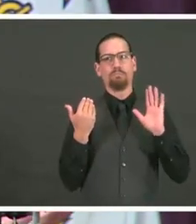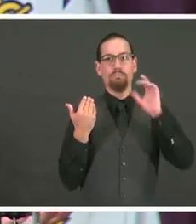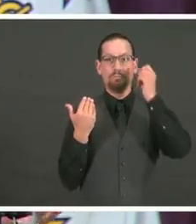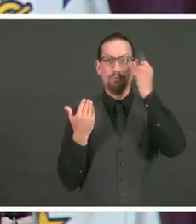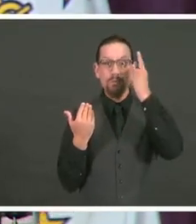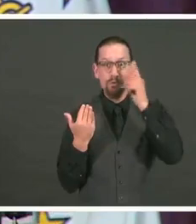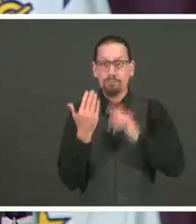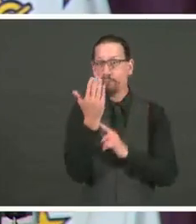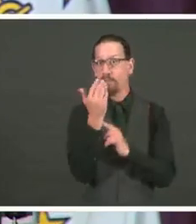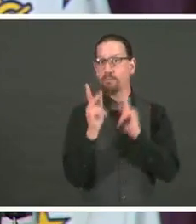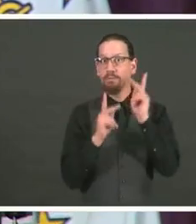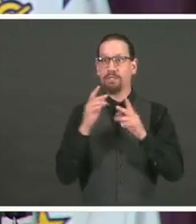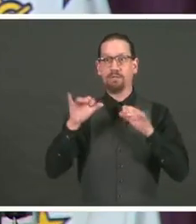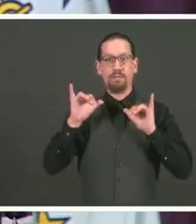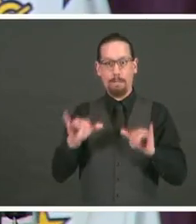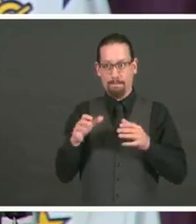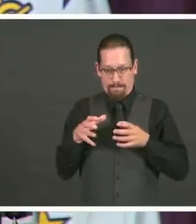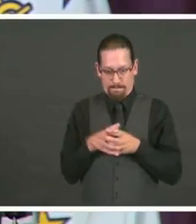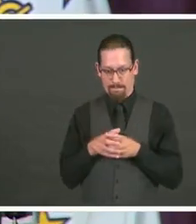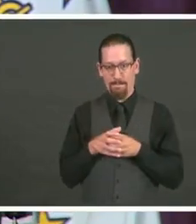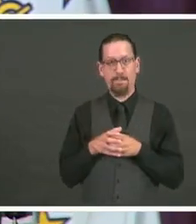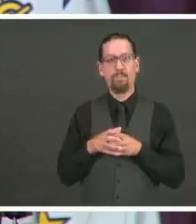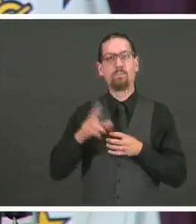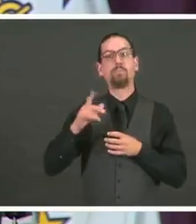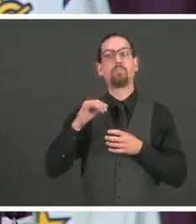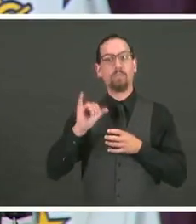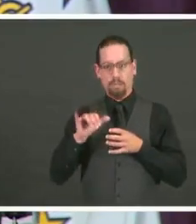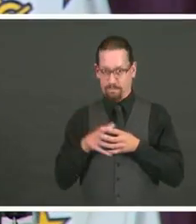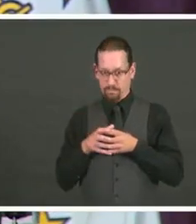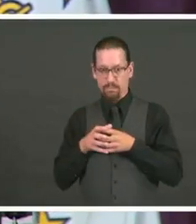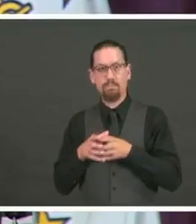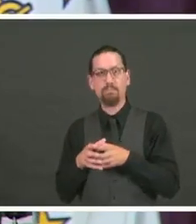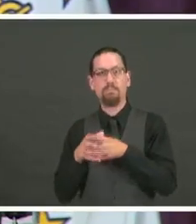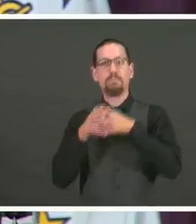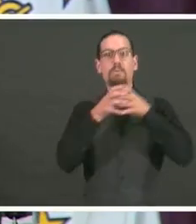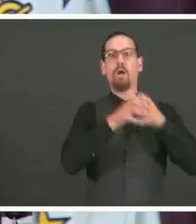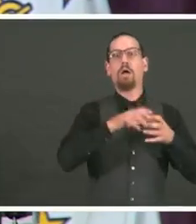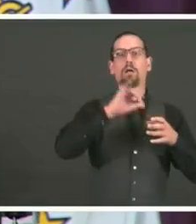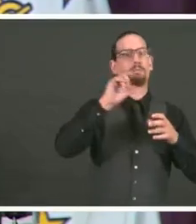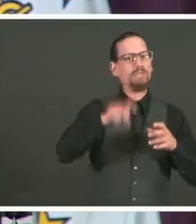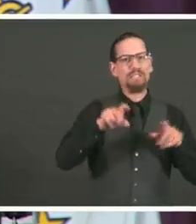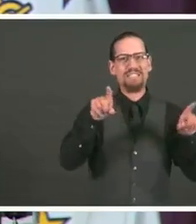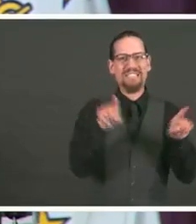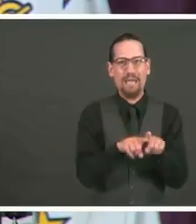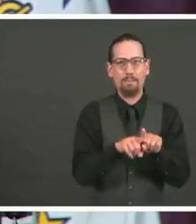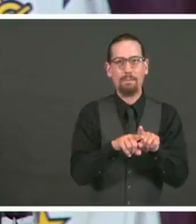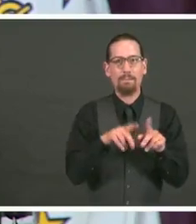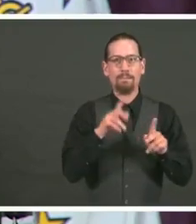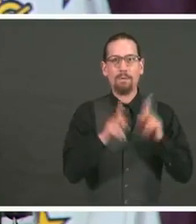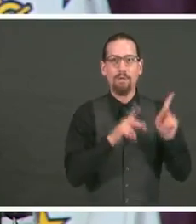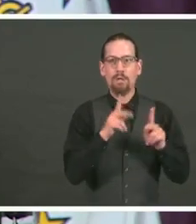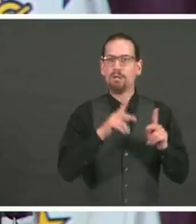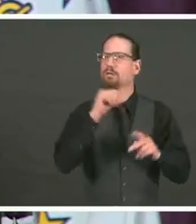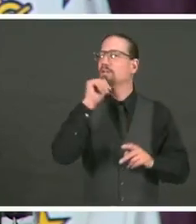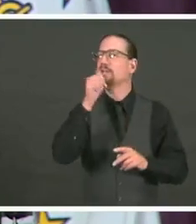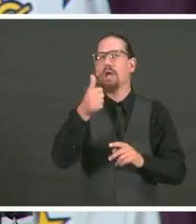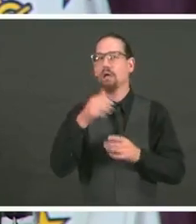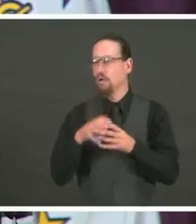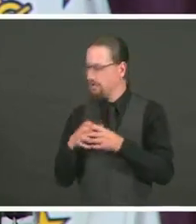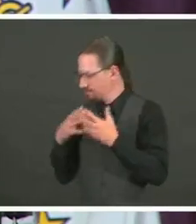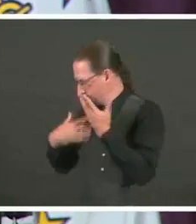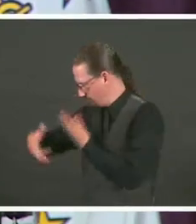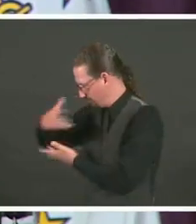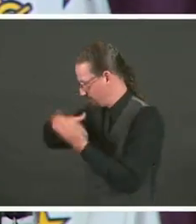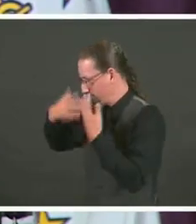15 friends on Monday and a different 10 friends on Tuesday and a different pool party with 6 different friends on a Wednesday. We have